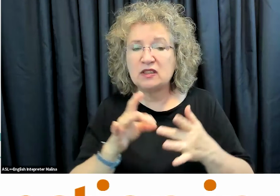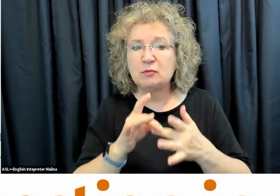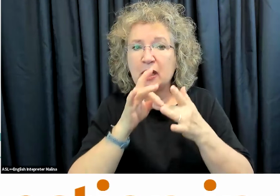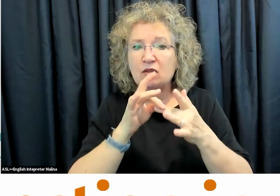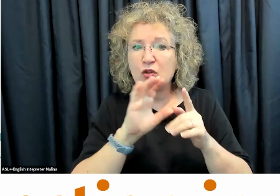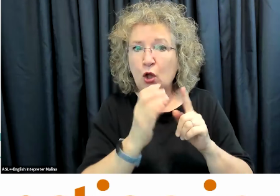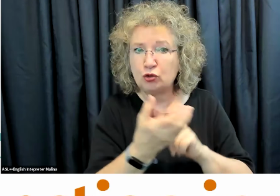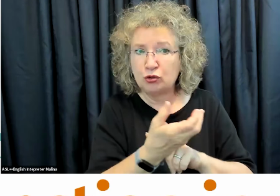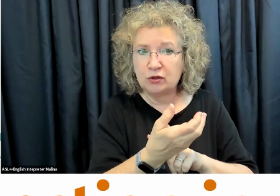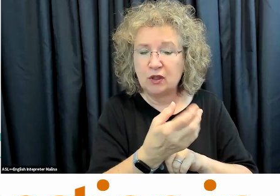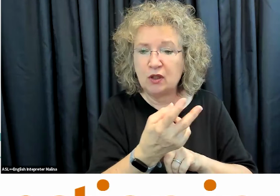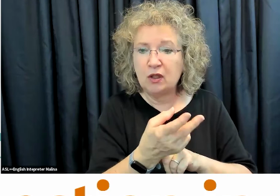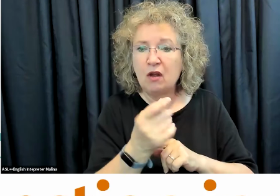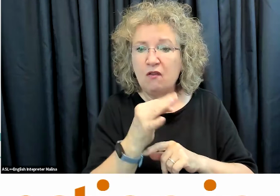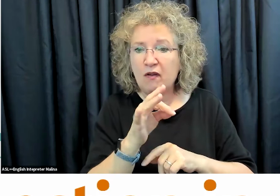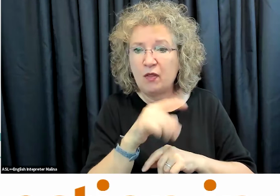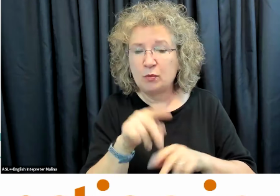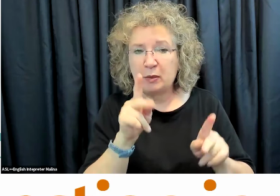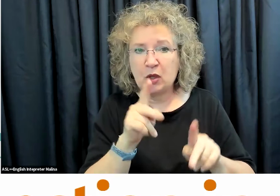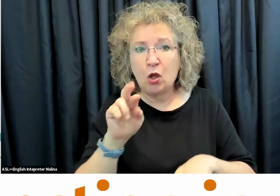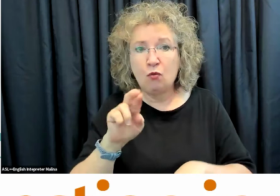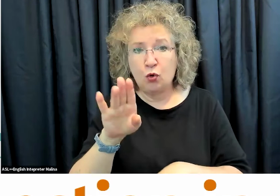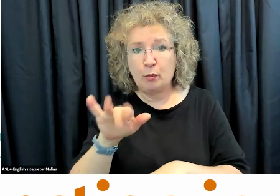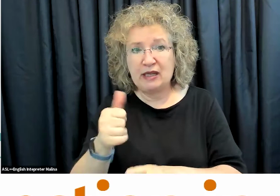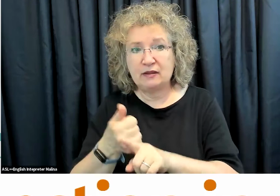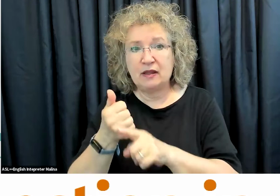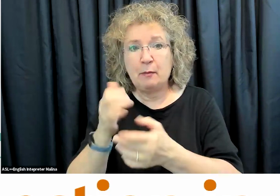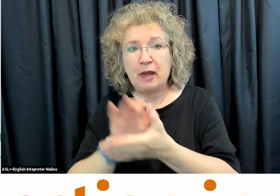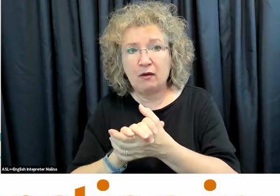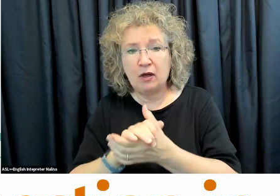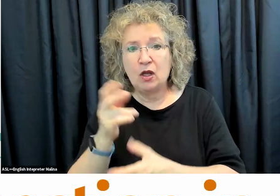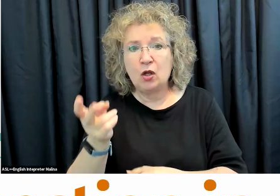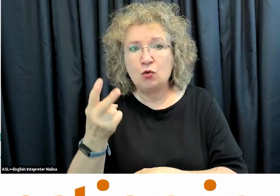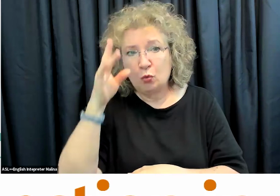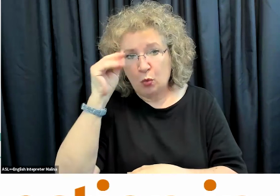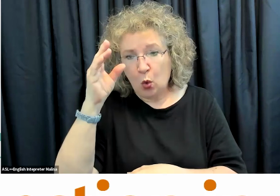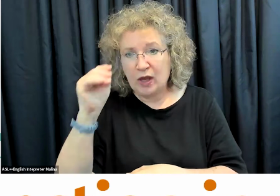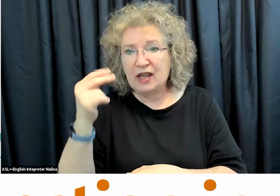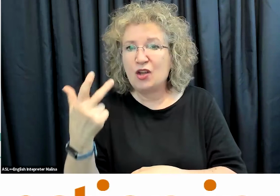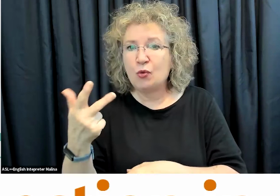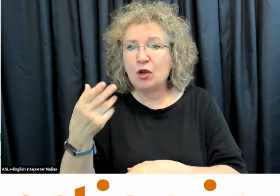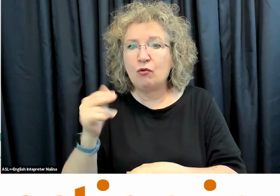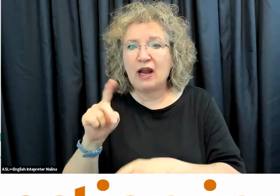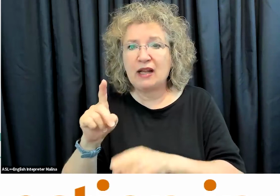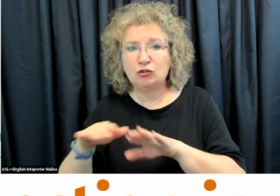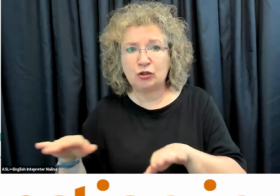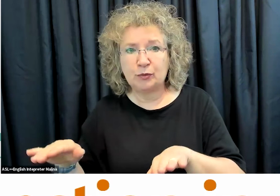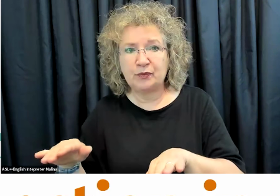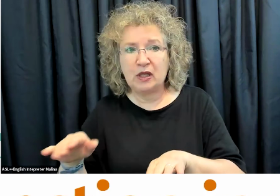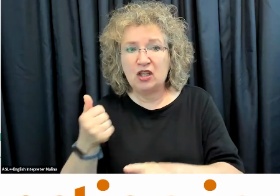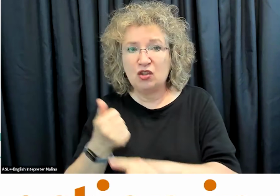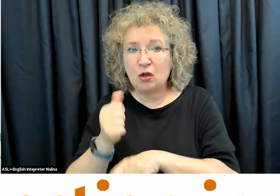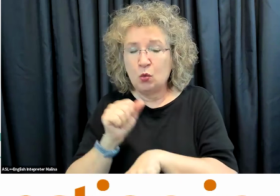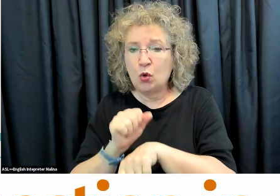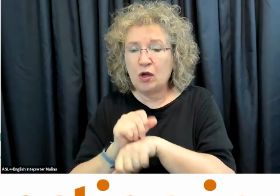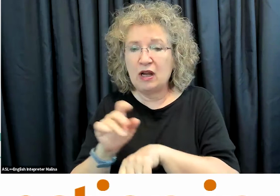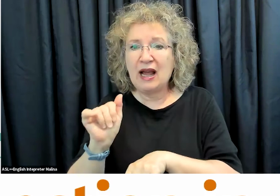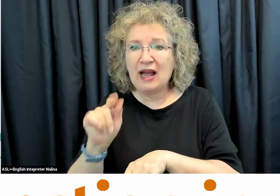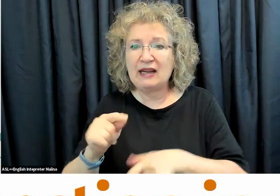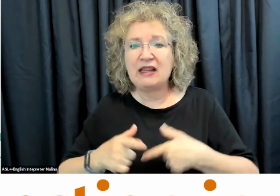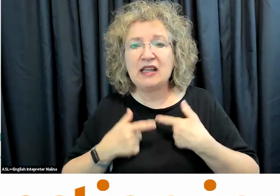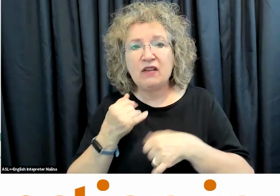and 3 grandkids. She has worked for Living Islands as the liaison and volunteer coordinator for 5 years